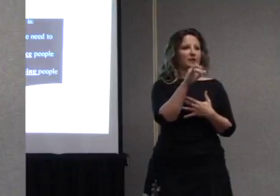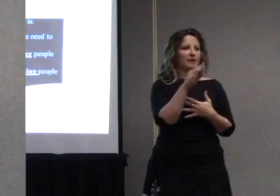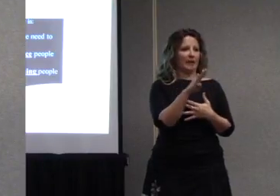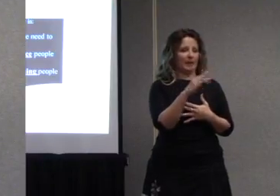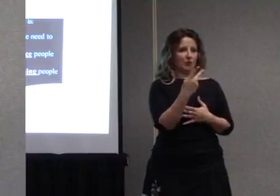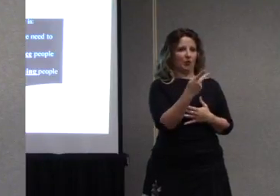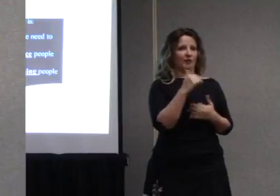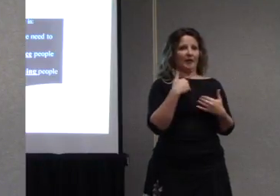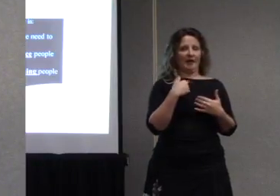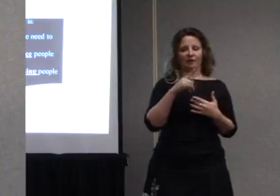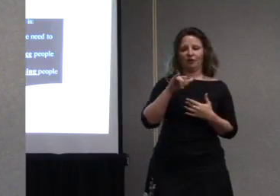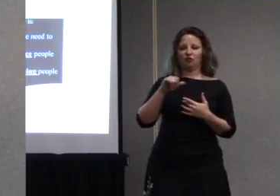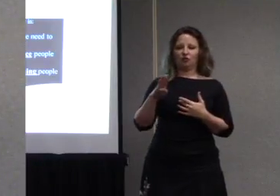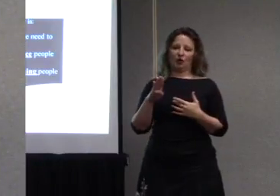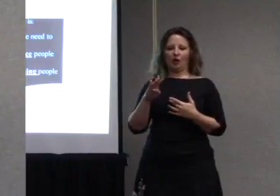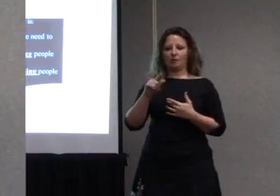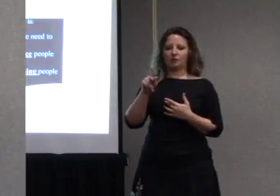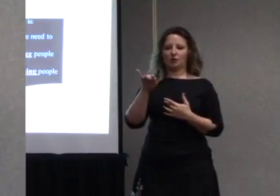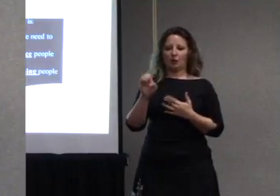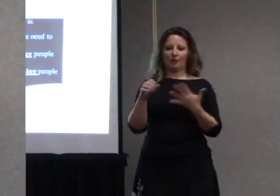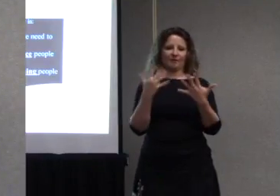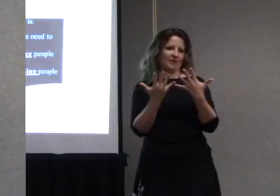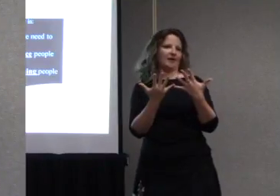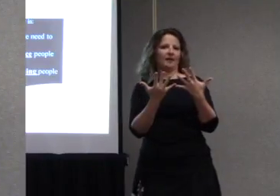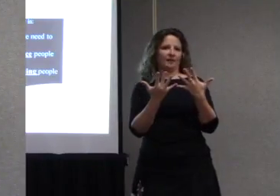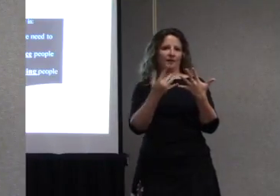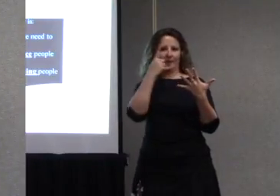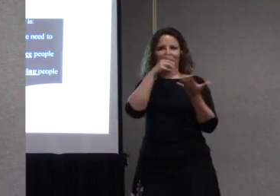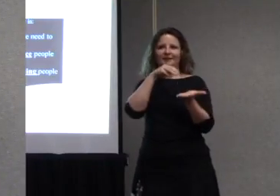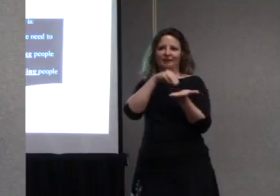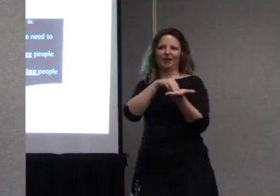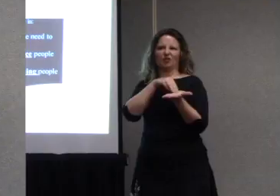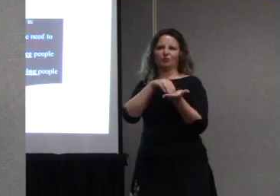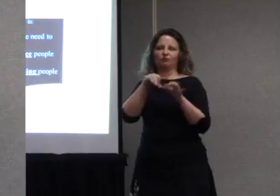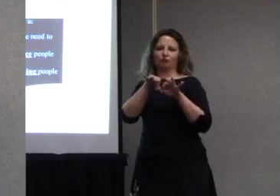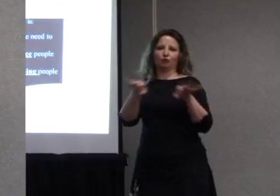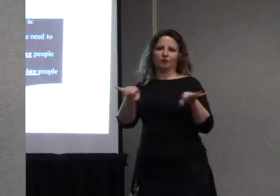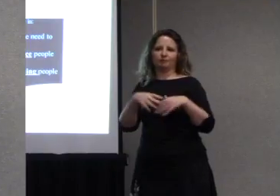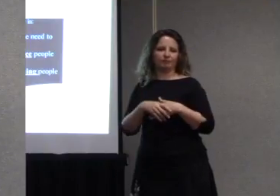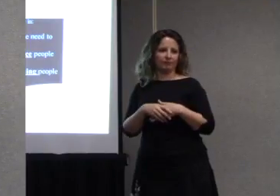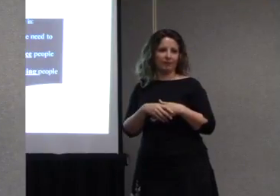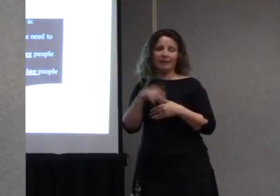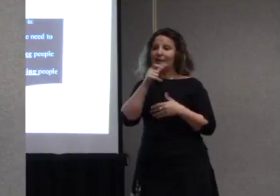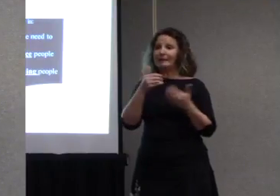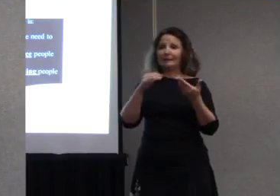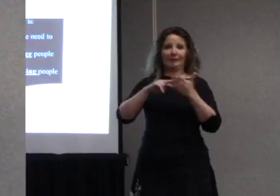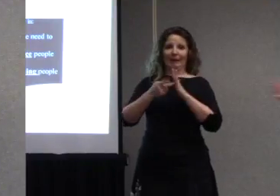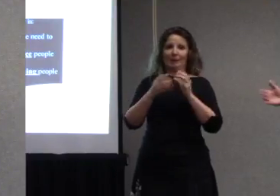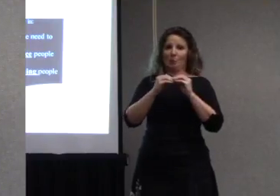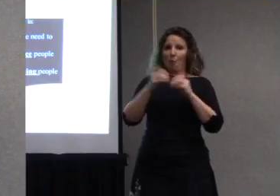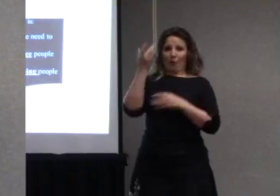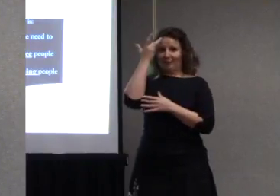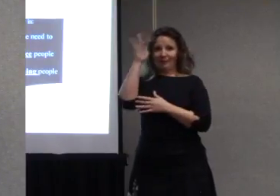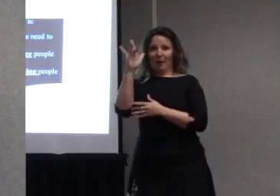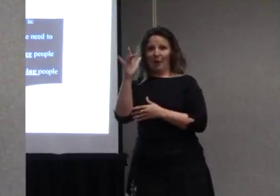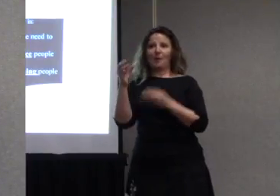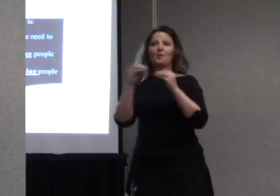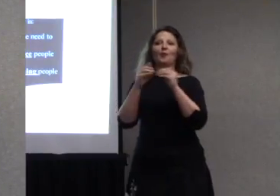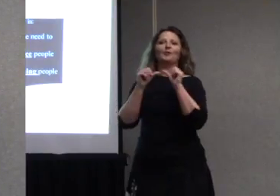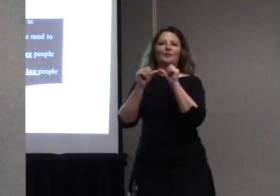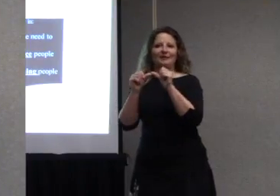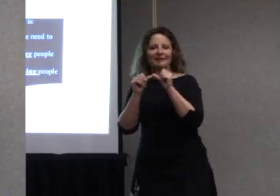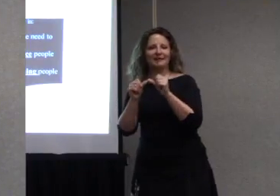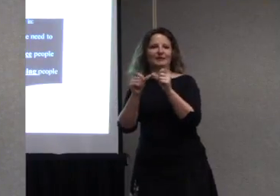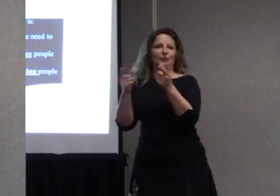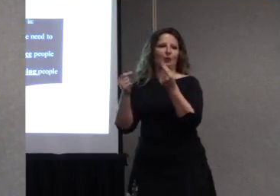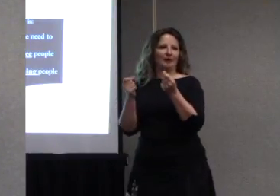And Deb and I with our doctorates are in job zone 5. All that means is we had more persistence in education. Doesn't mean we're smarter, it just